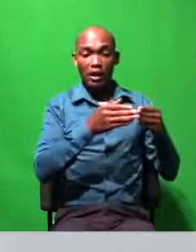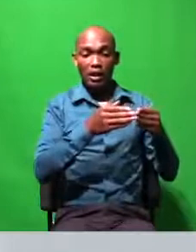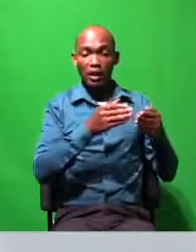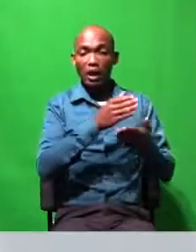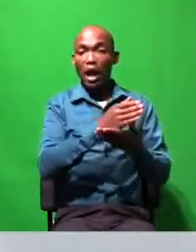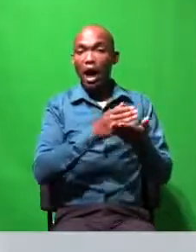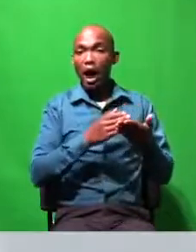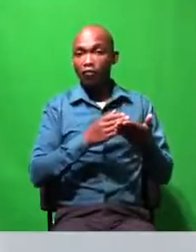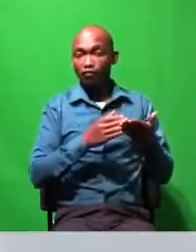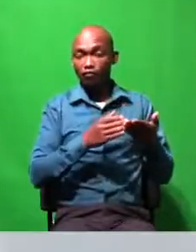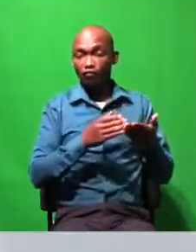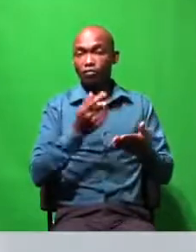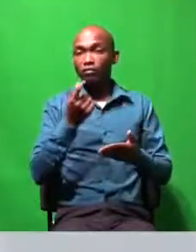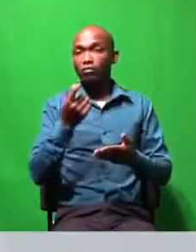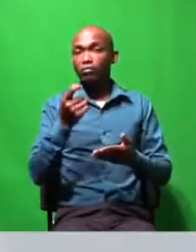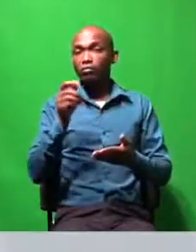half turn,